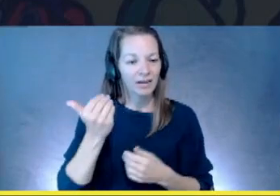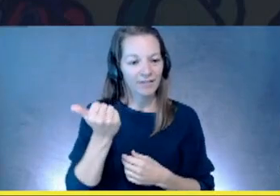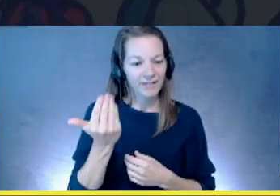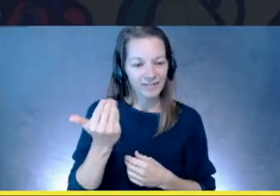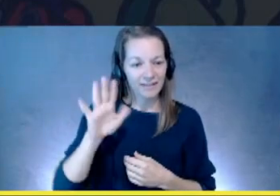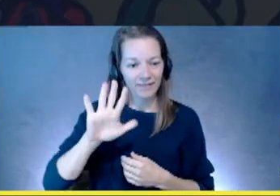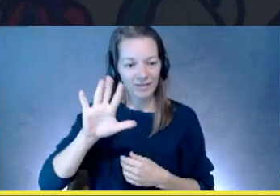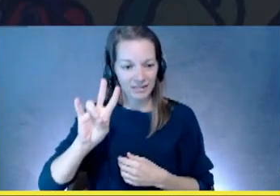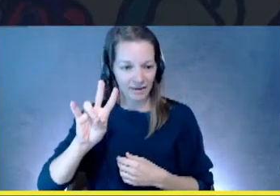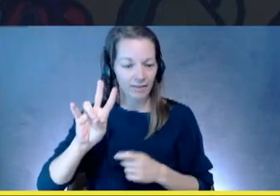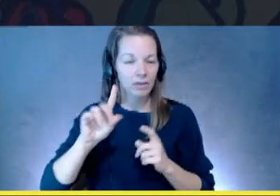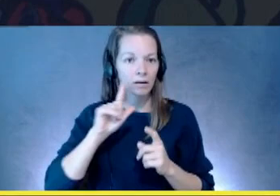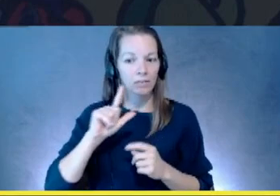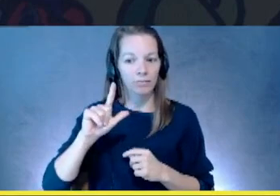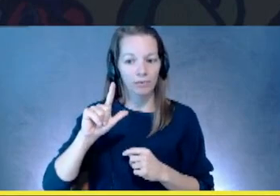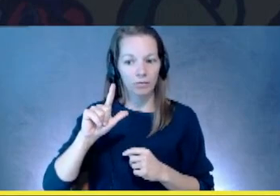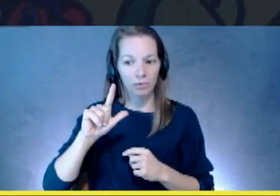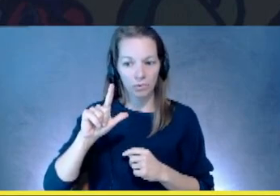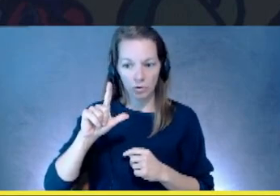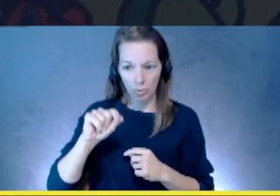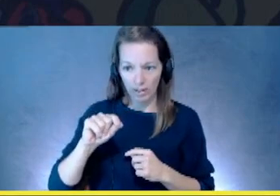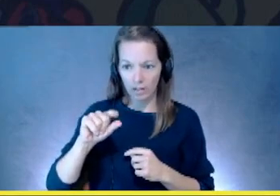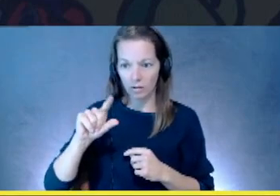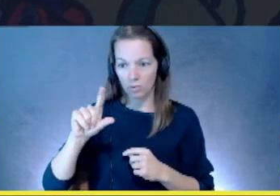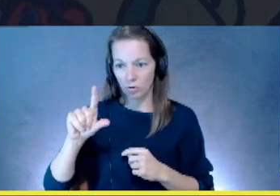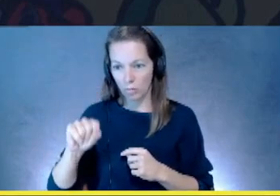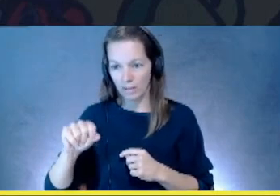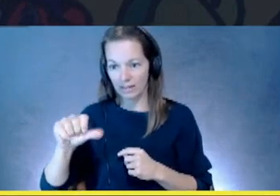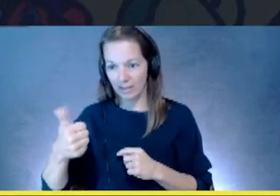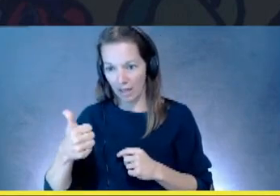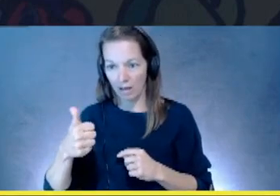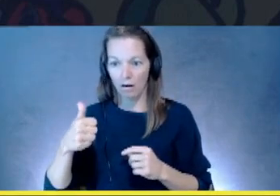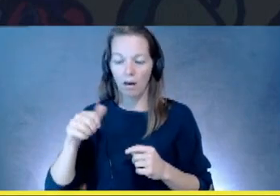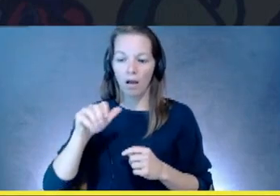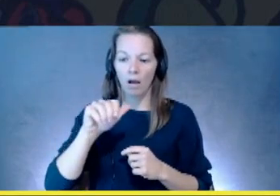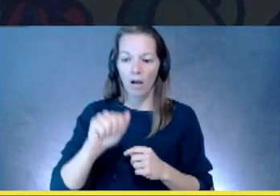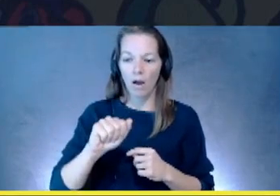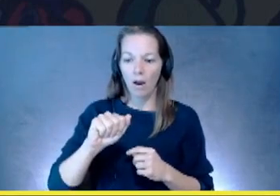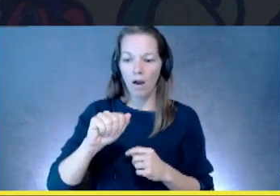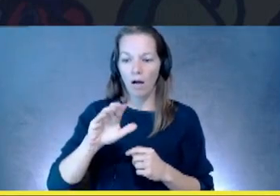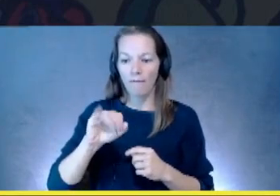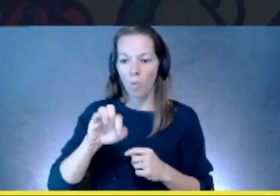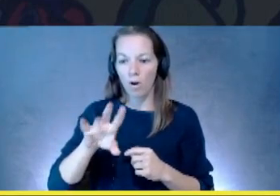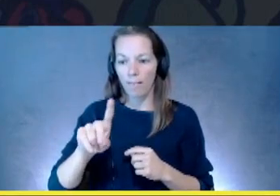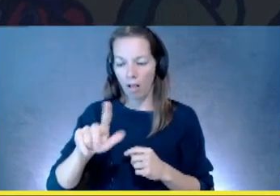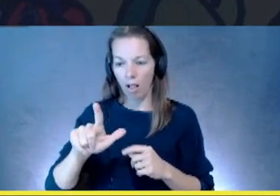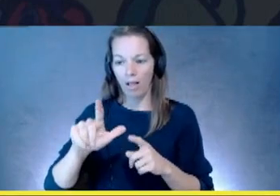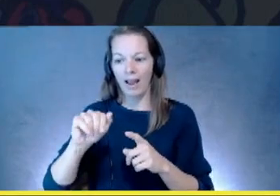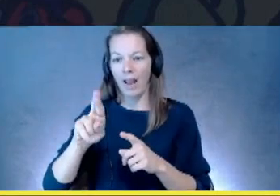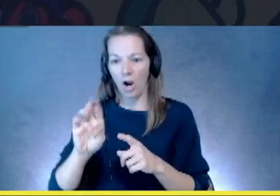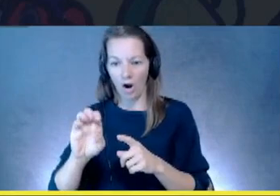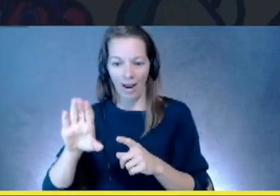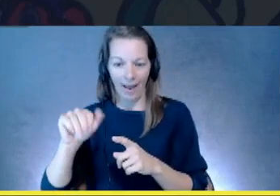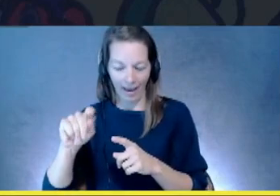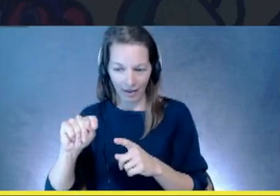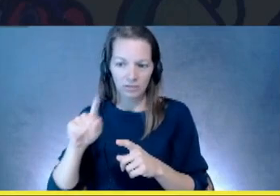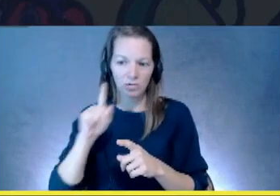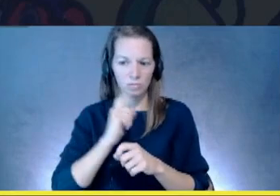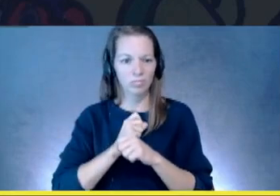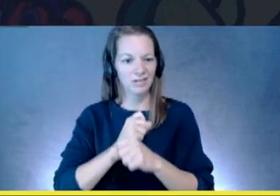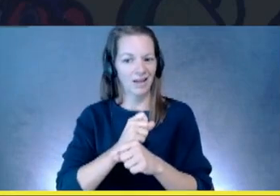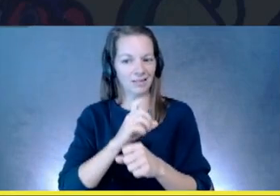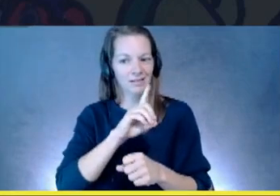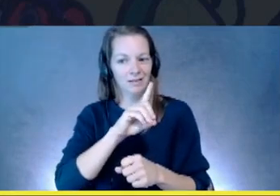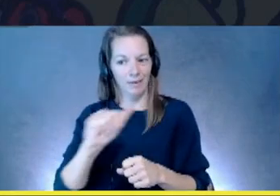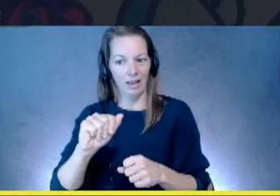the 2010 Affordable Care Act, which provides additional protections against disability discrimination in healthcare